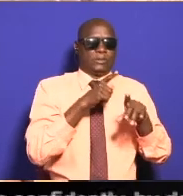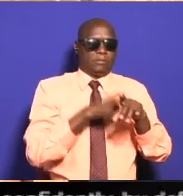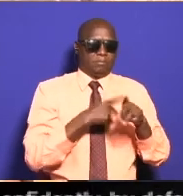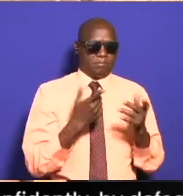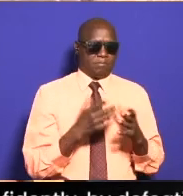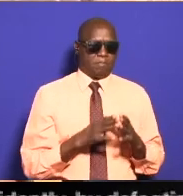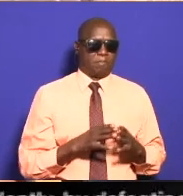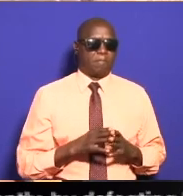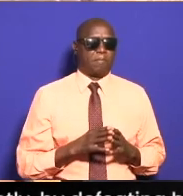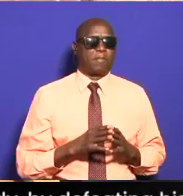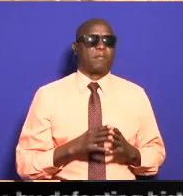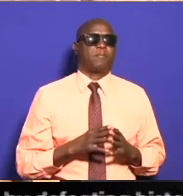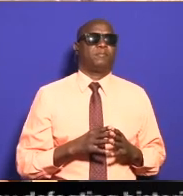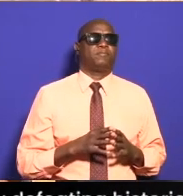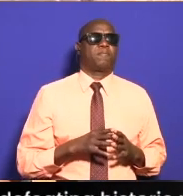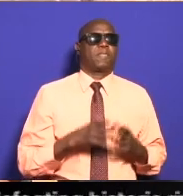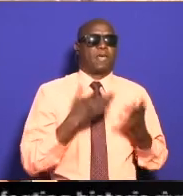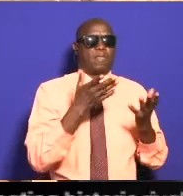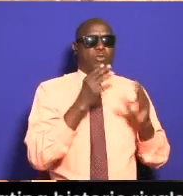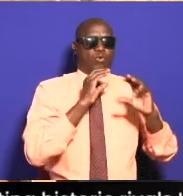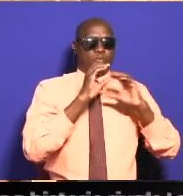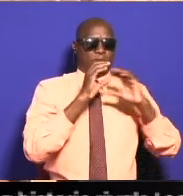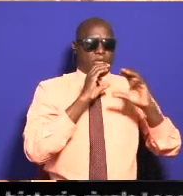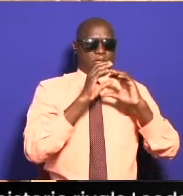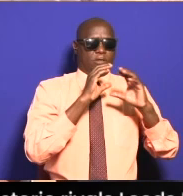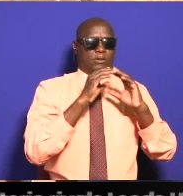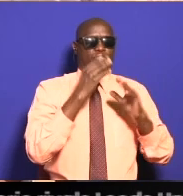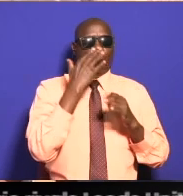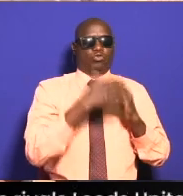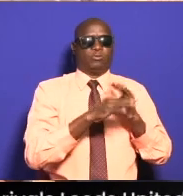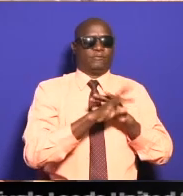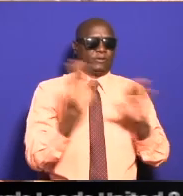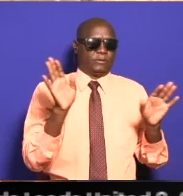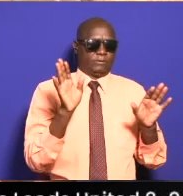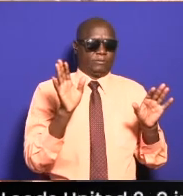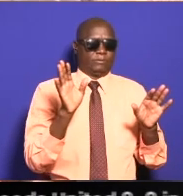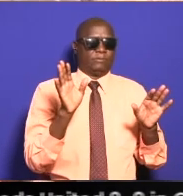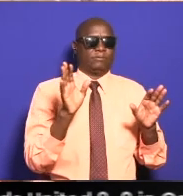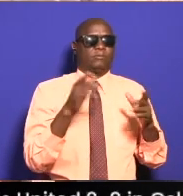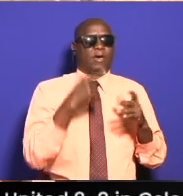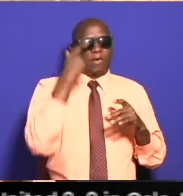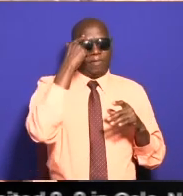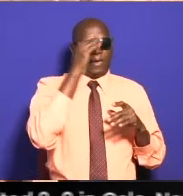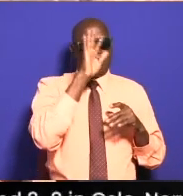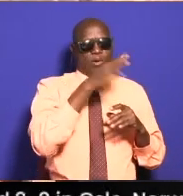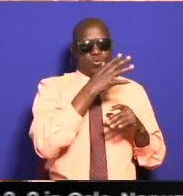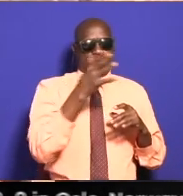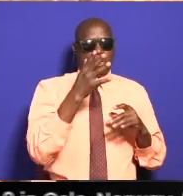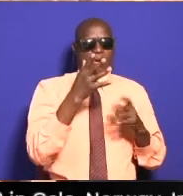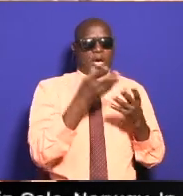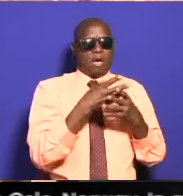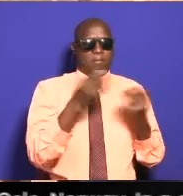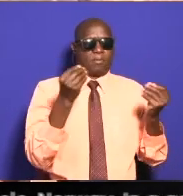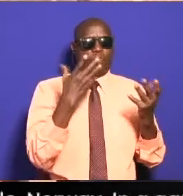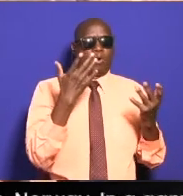them. So the communication ilishia hapo. I think ni network ilikuwa imepotea, maana sometimes